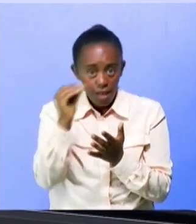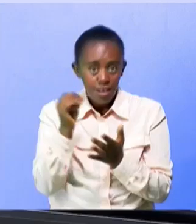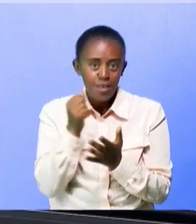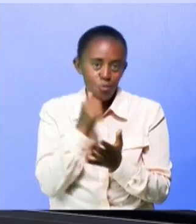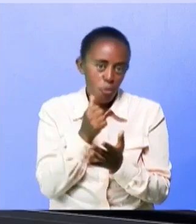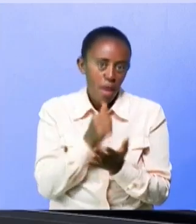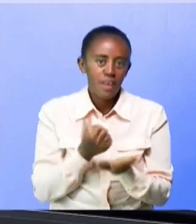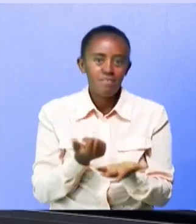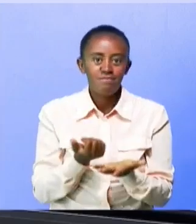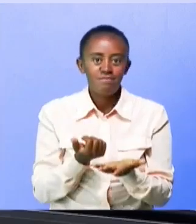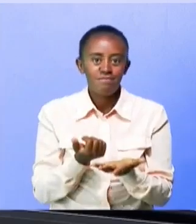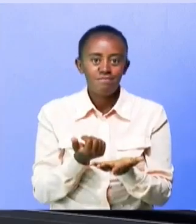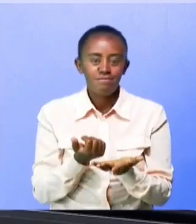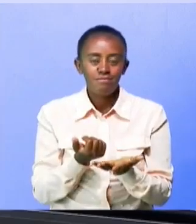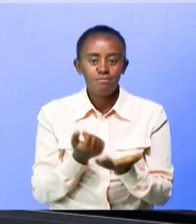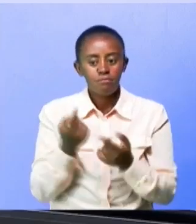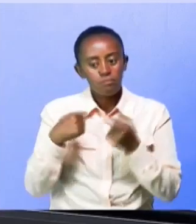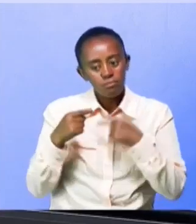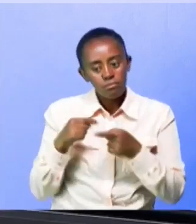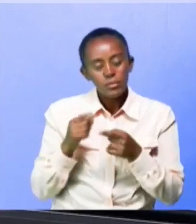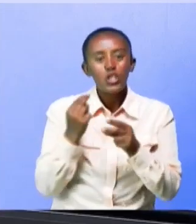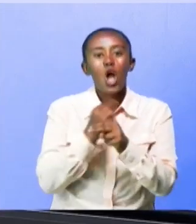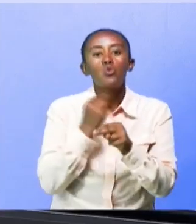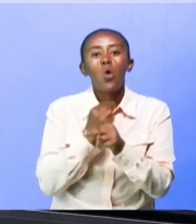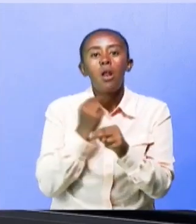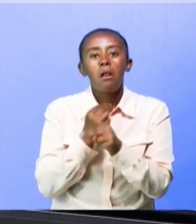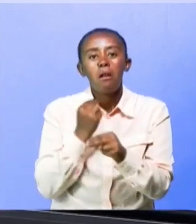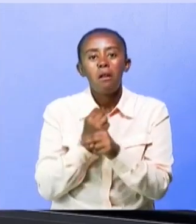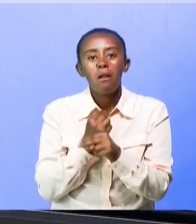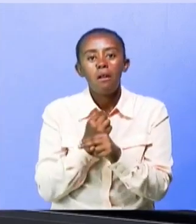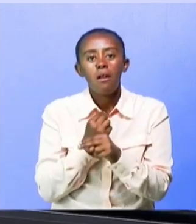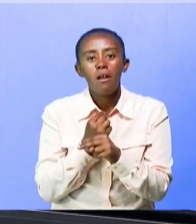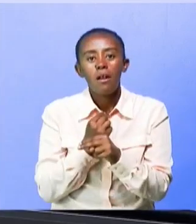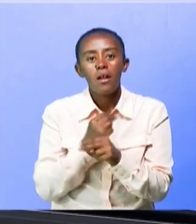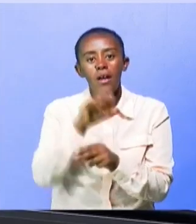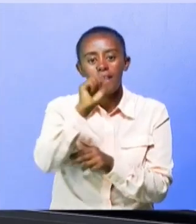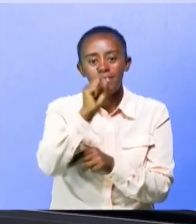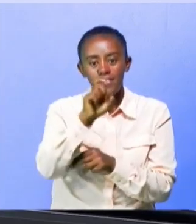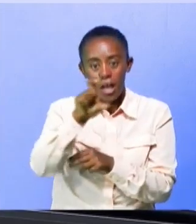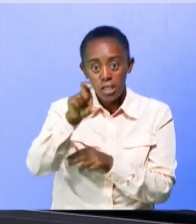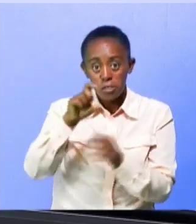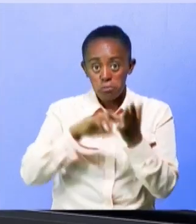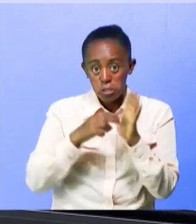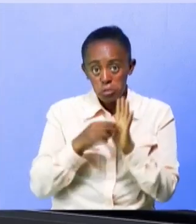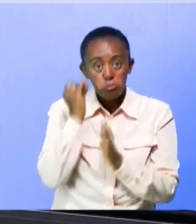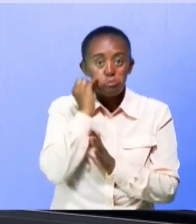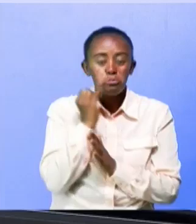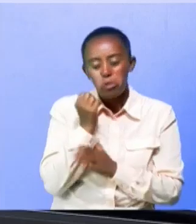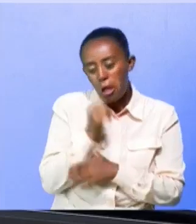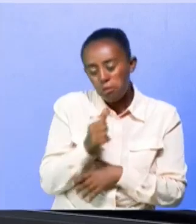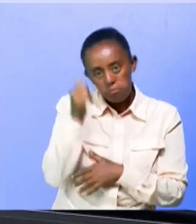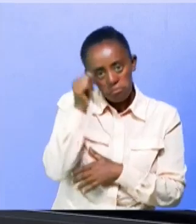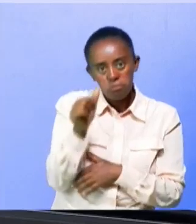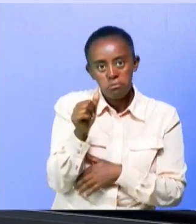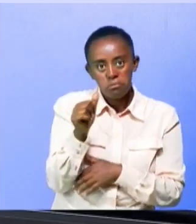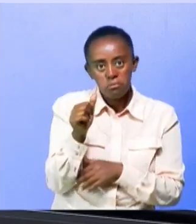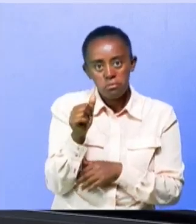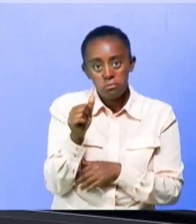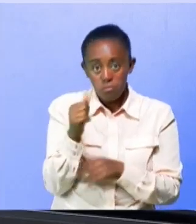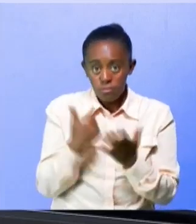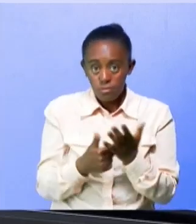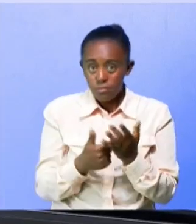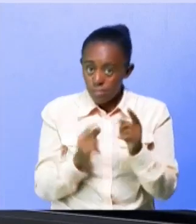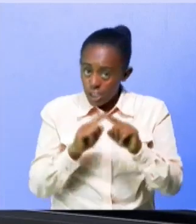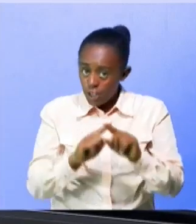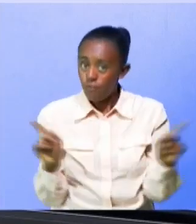women. When it comes to it naturally, as we call that is sex, that is female, male. This is